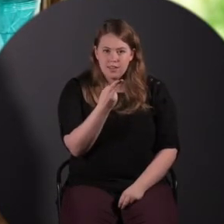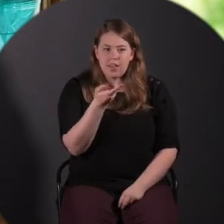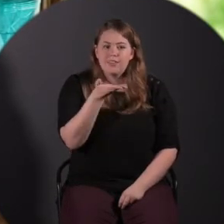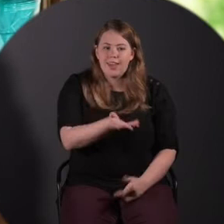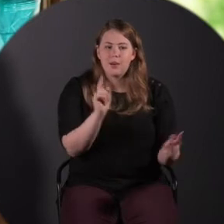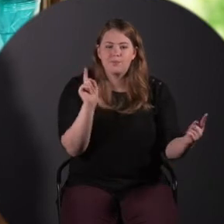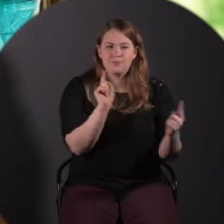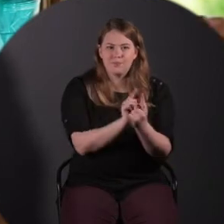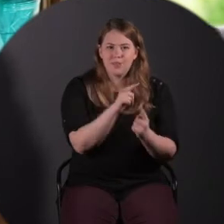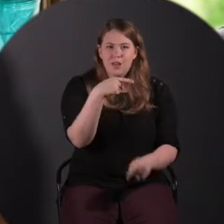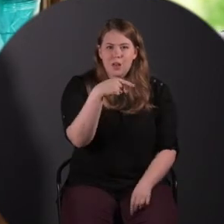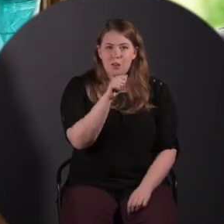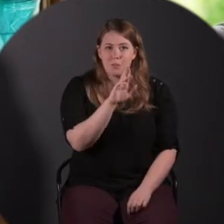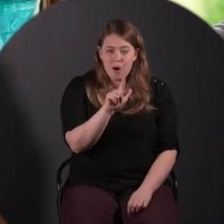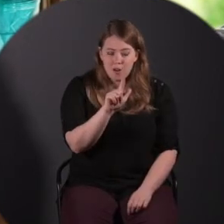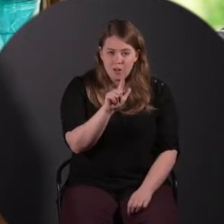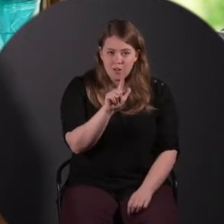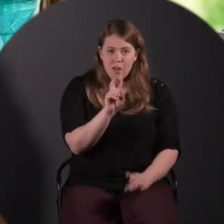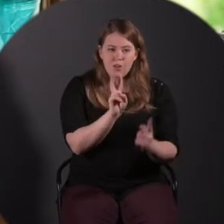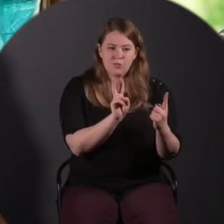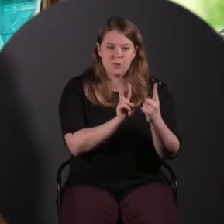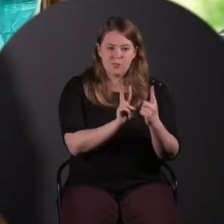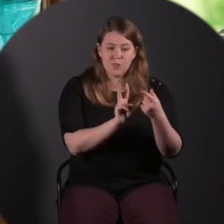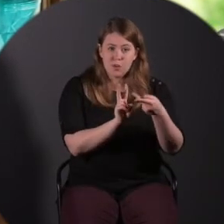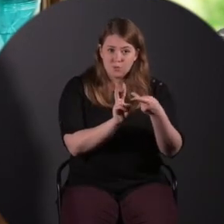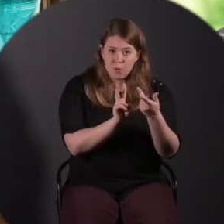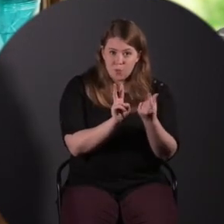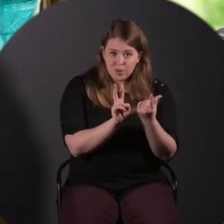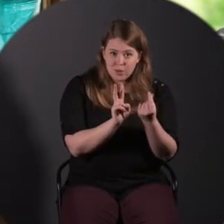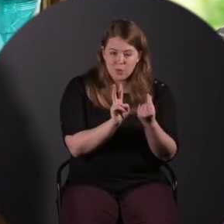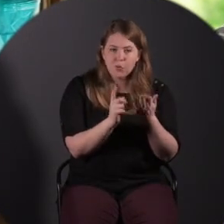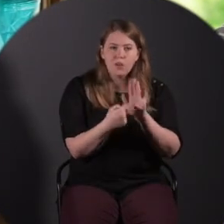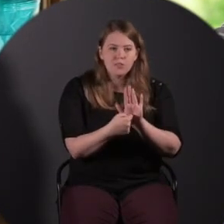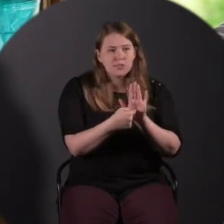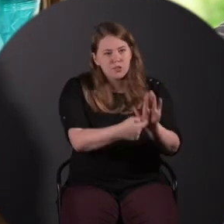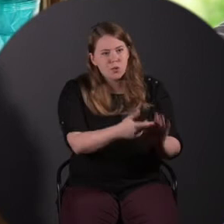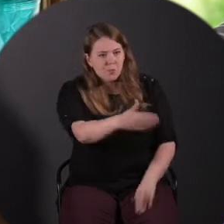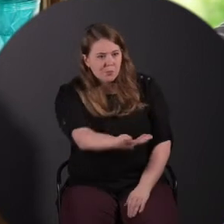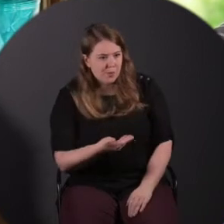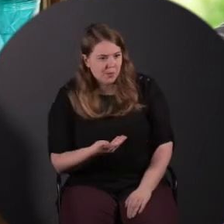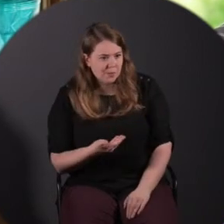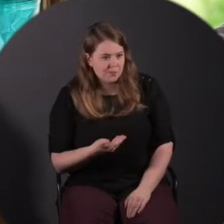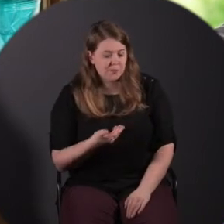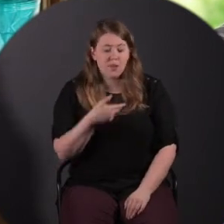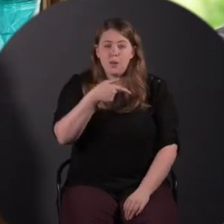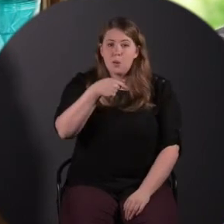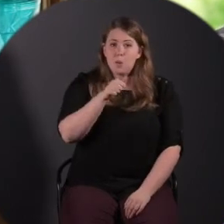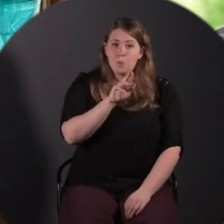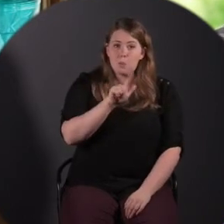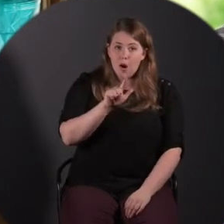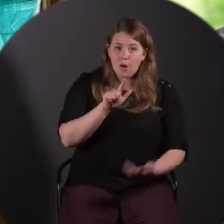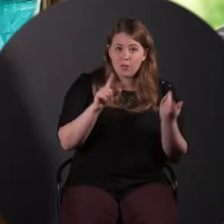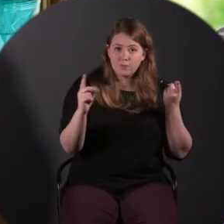Paul. And the first thing they do is show hospitality. Scripture tells us that Paul went to see them, and because he was a tent